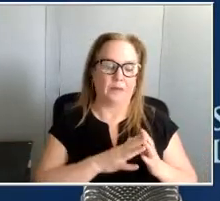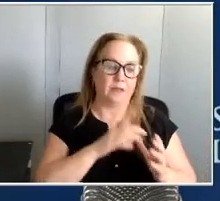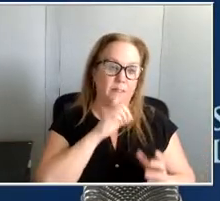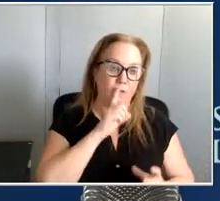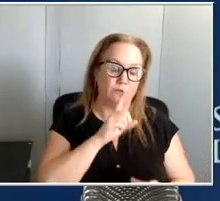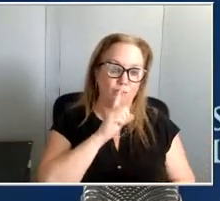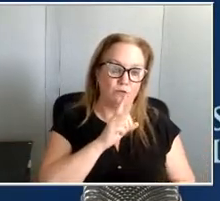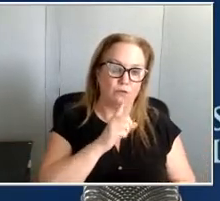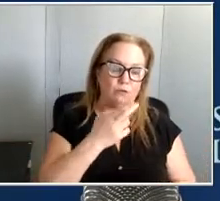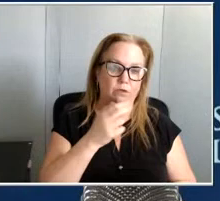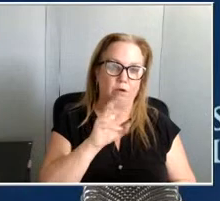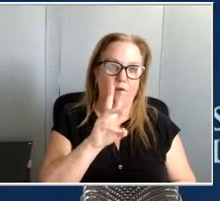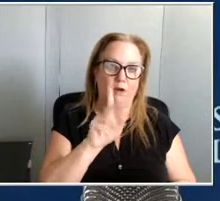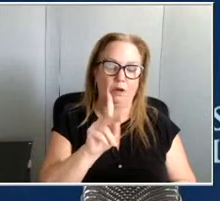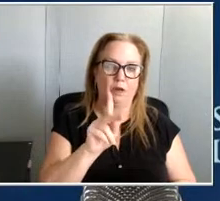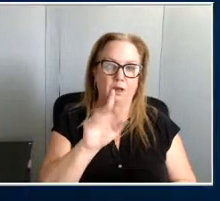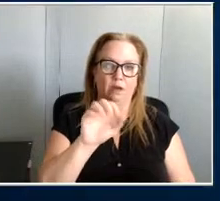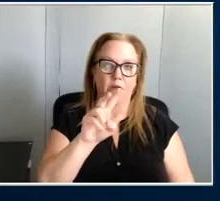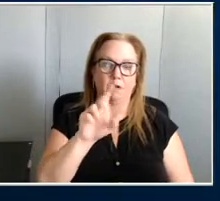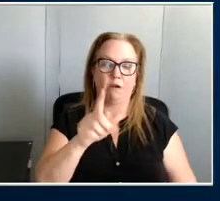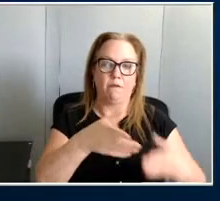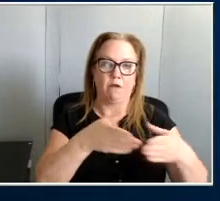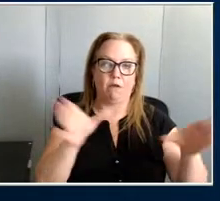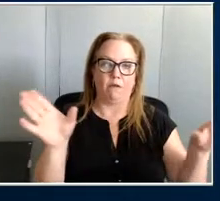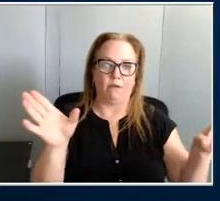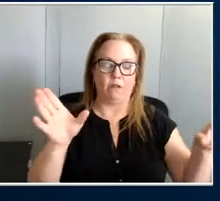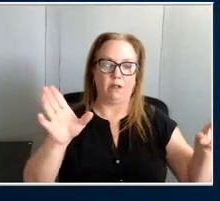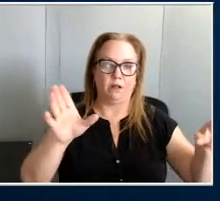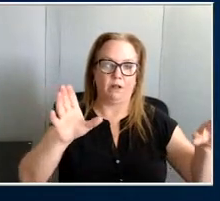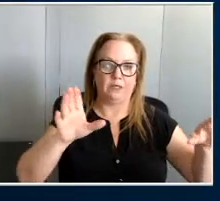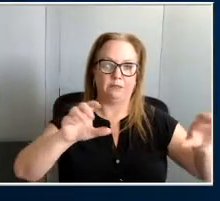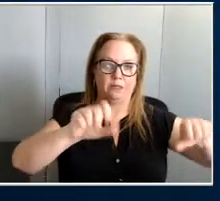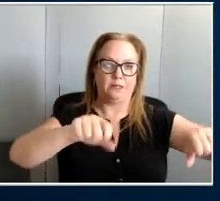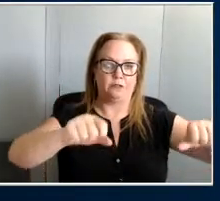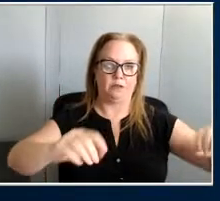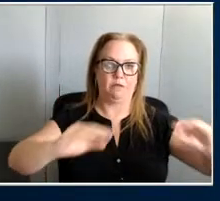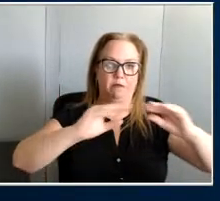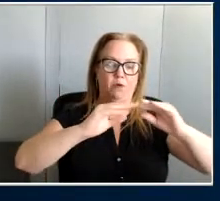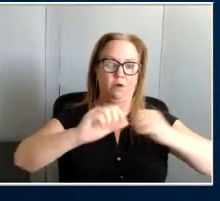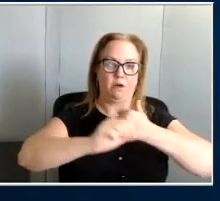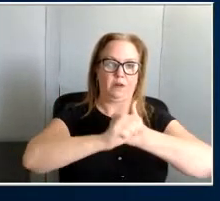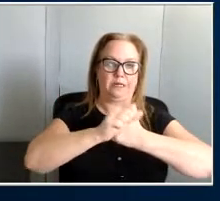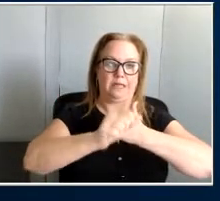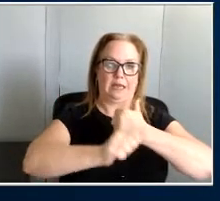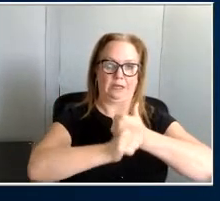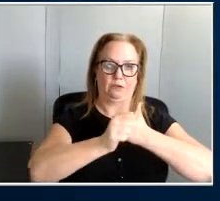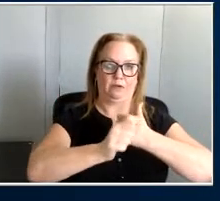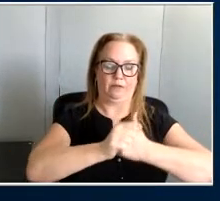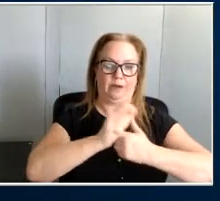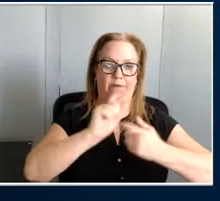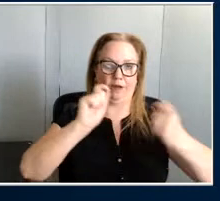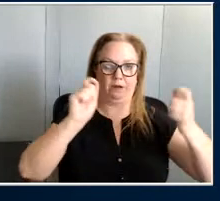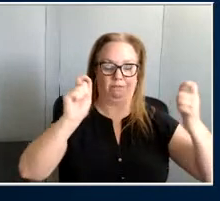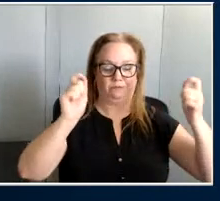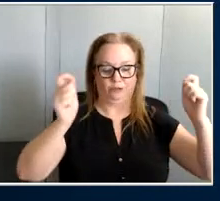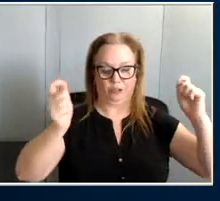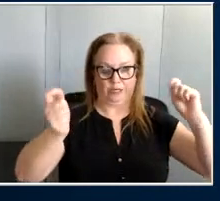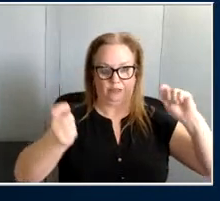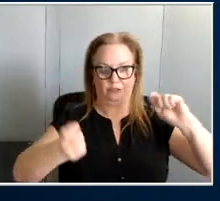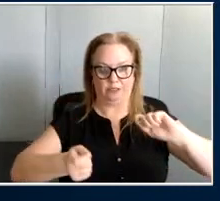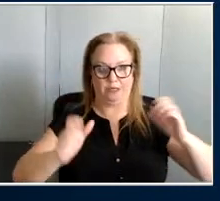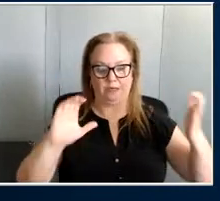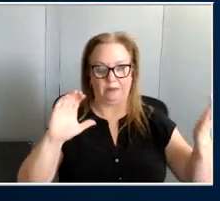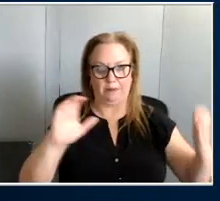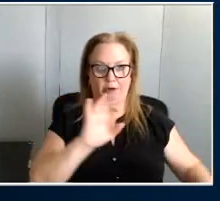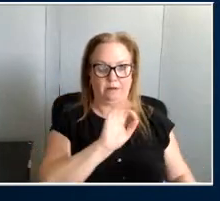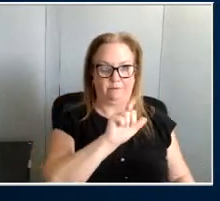this, COVID overall has the potential to become far more dangerous if it evolves a certain direction than, say, influenza does.